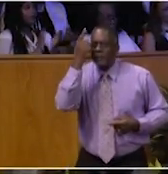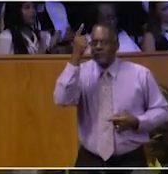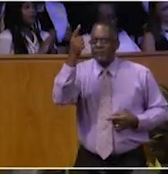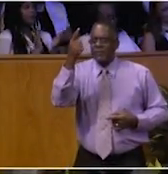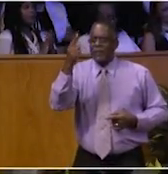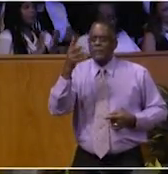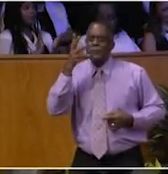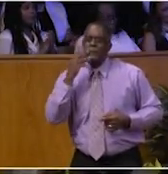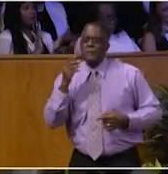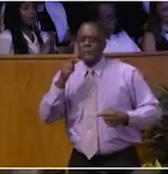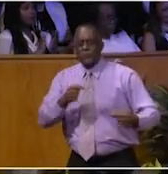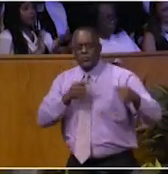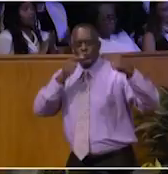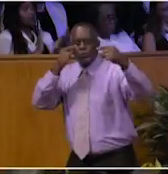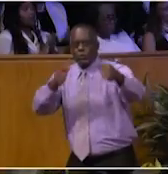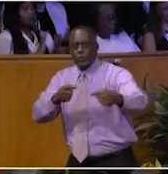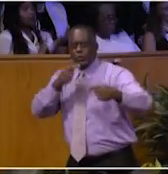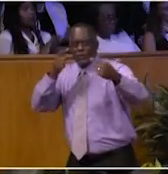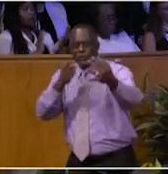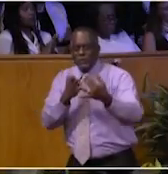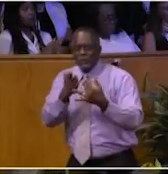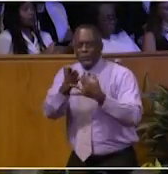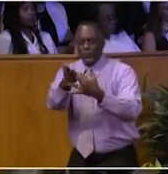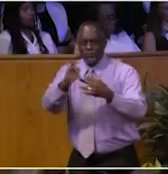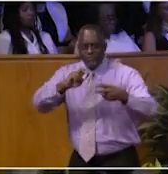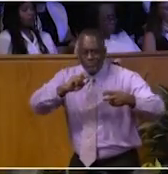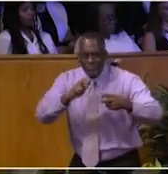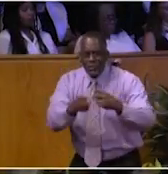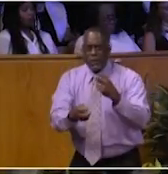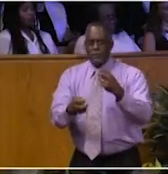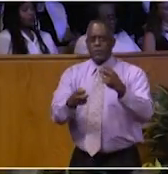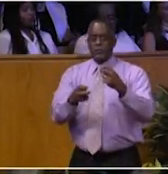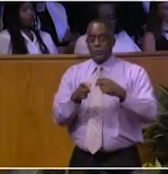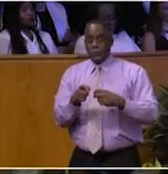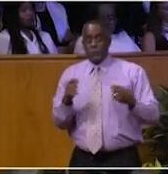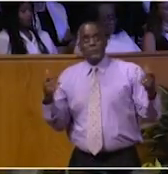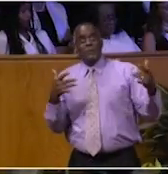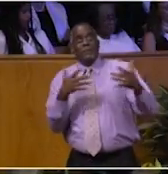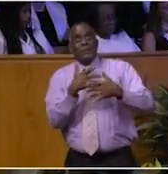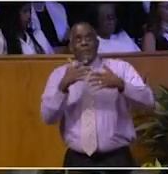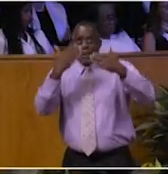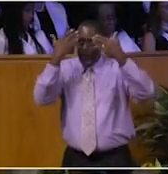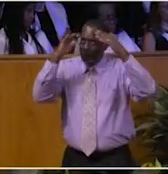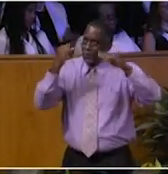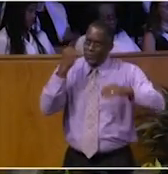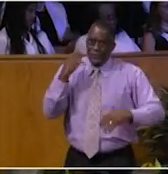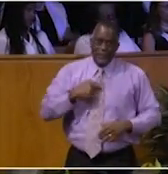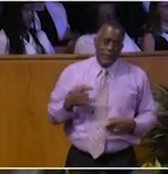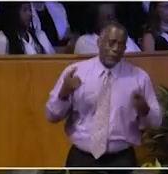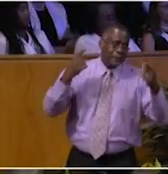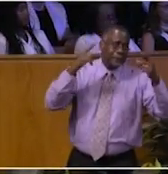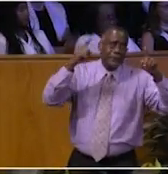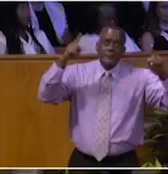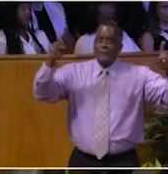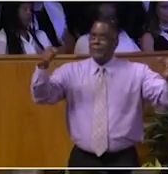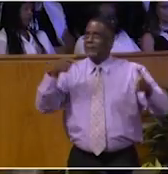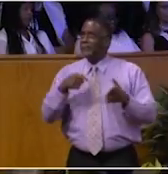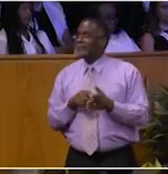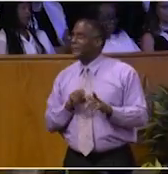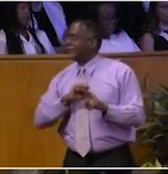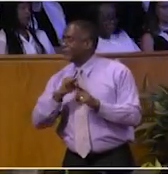storm and be afraid that you don't know if you're going to make it on the other